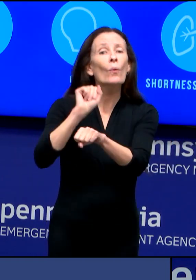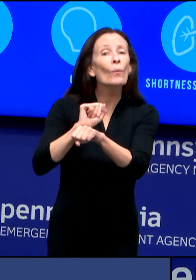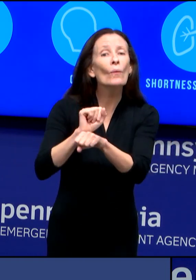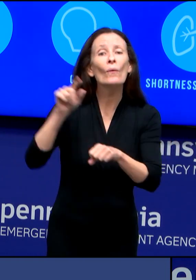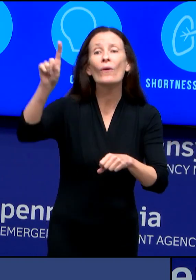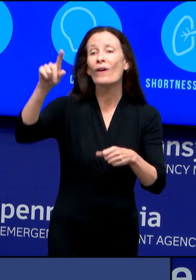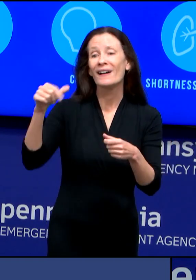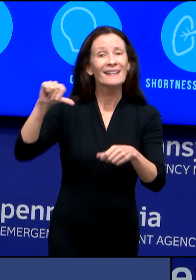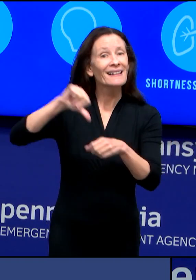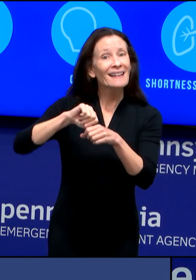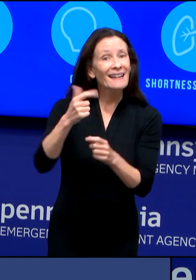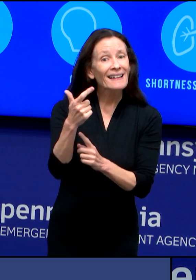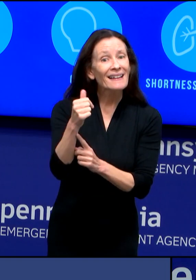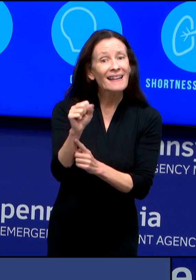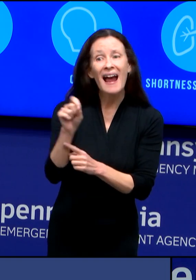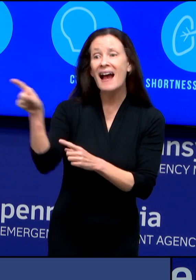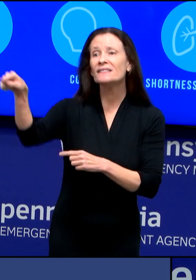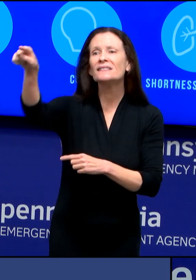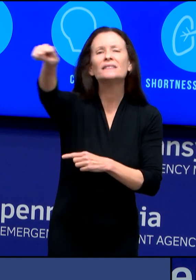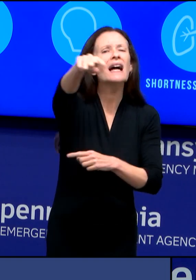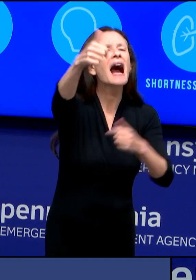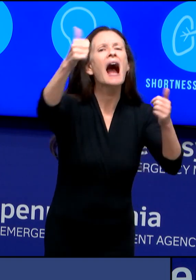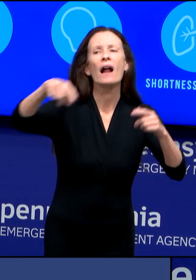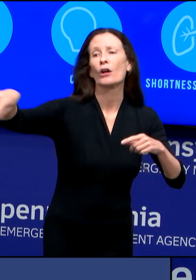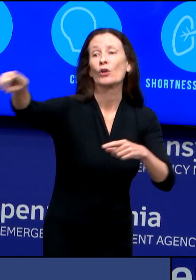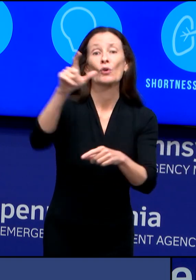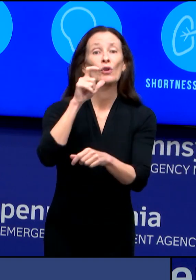home if you are sick.